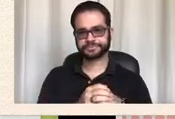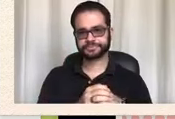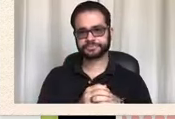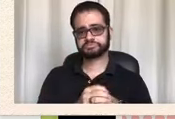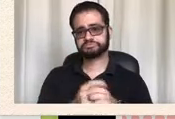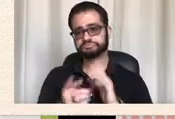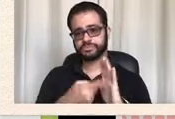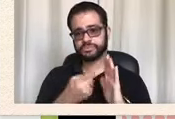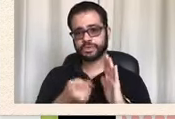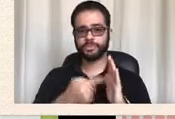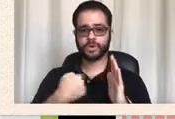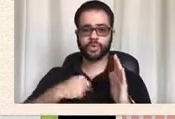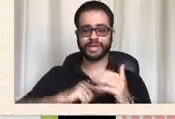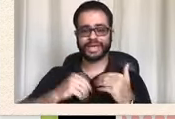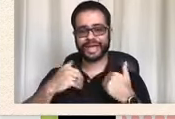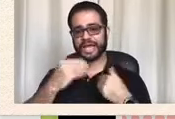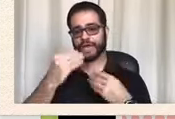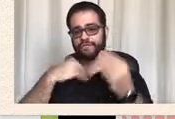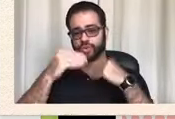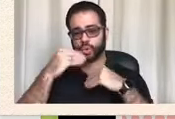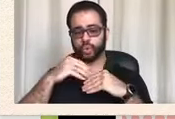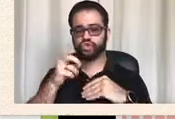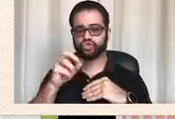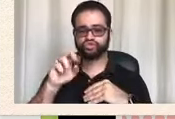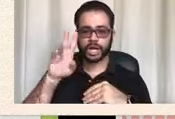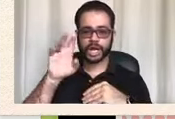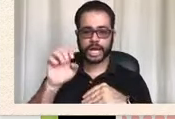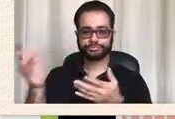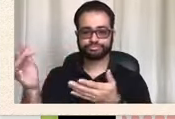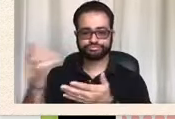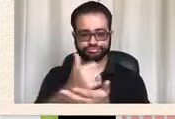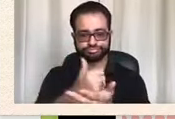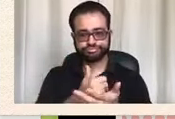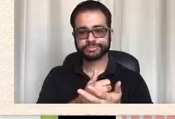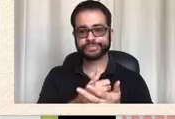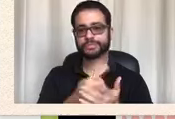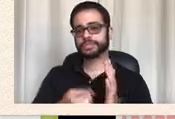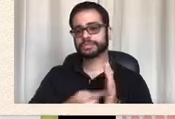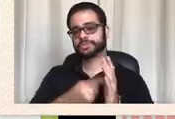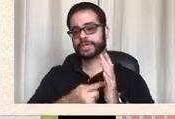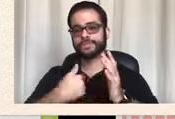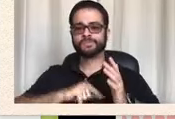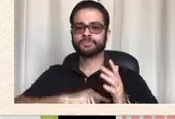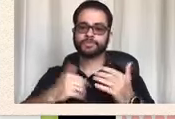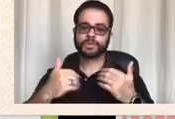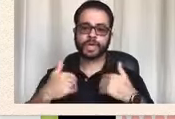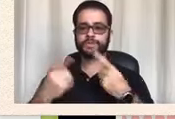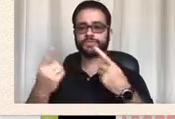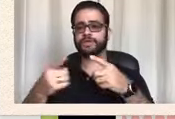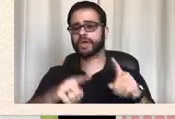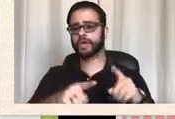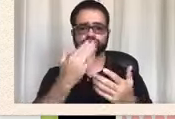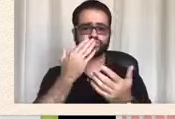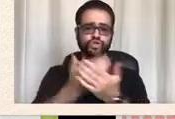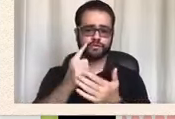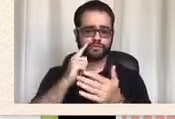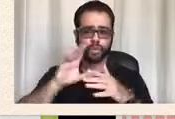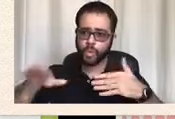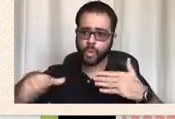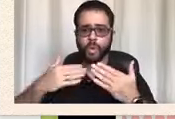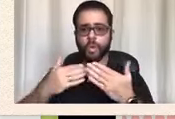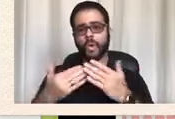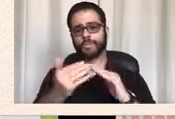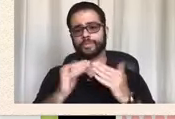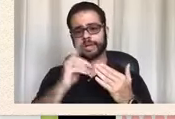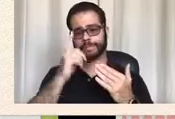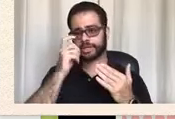have events that just are good for the whole community, because you want to be recognized as